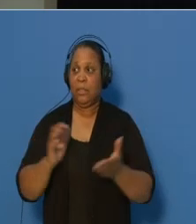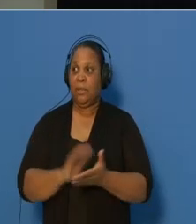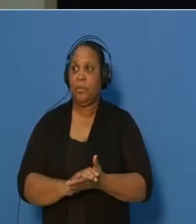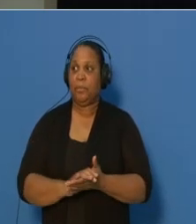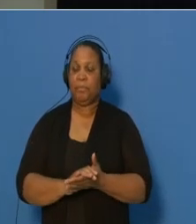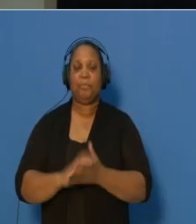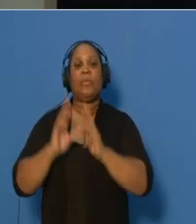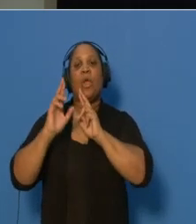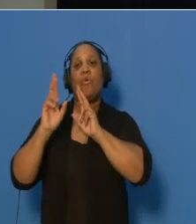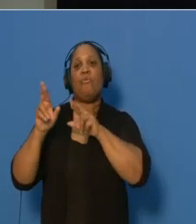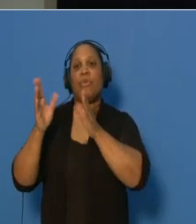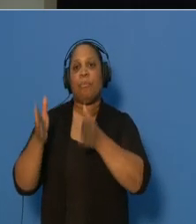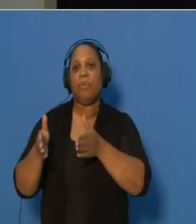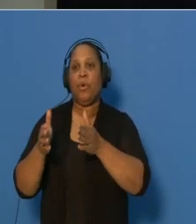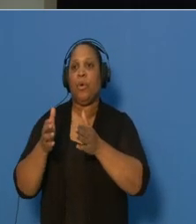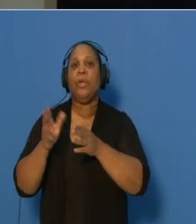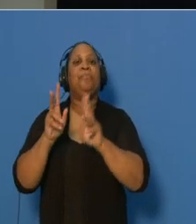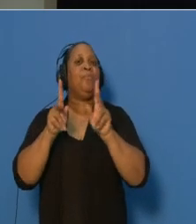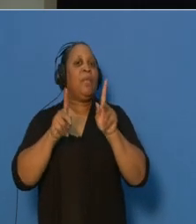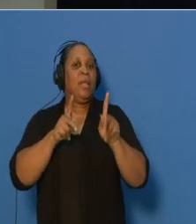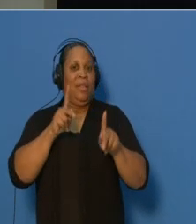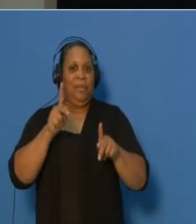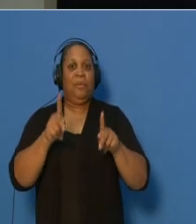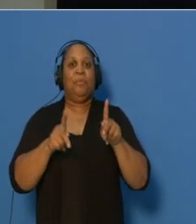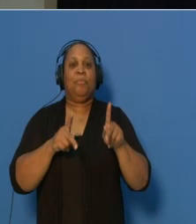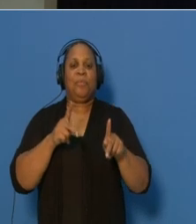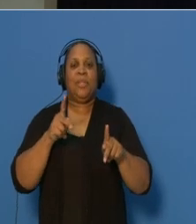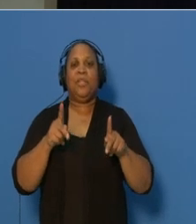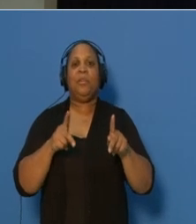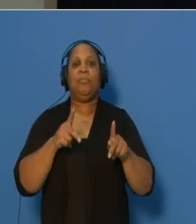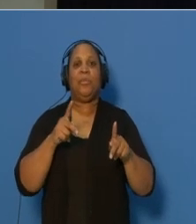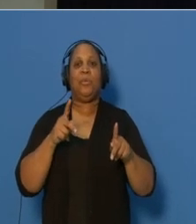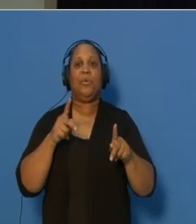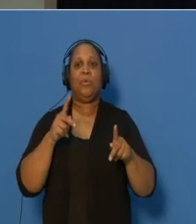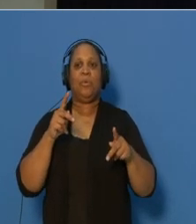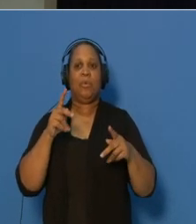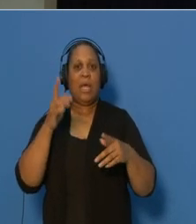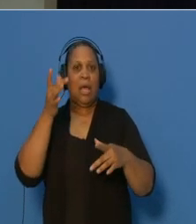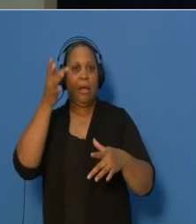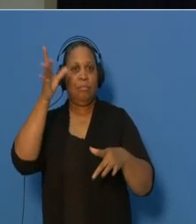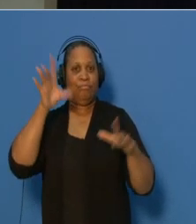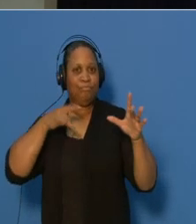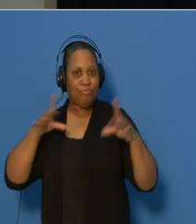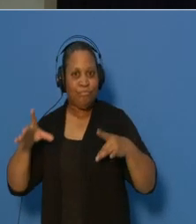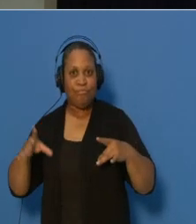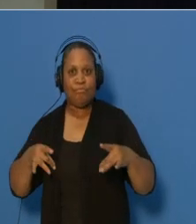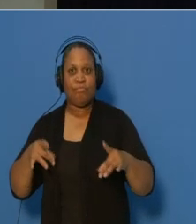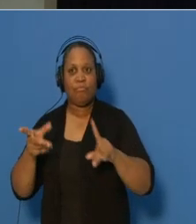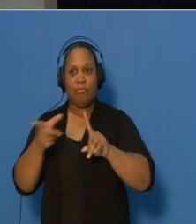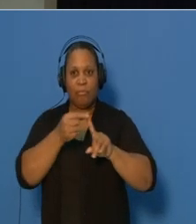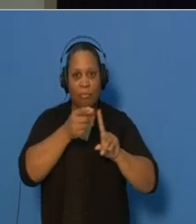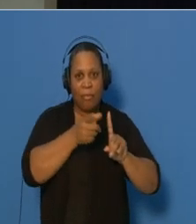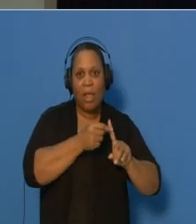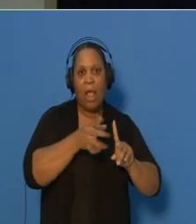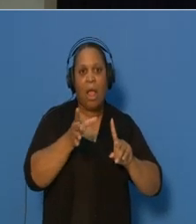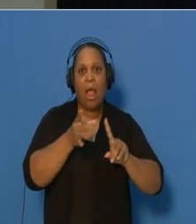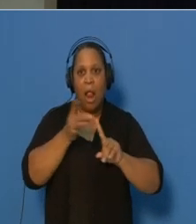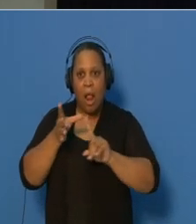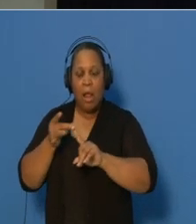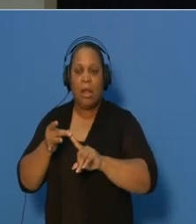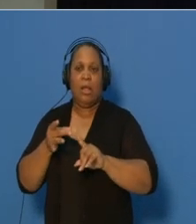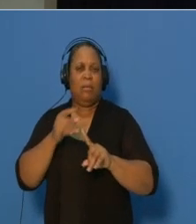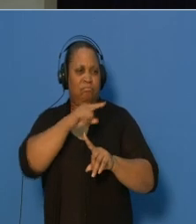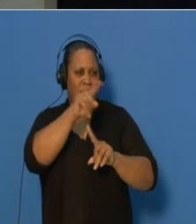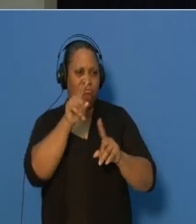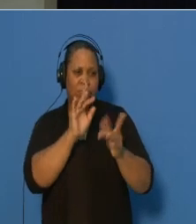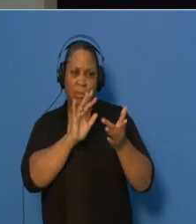With the people that were infected at their workplaces, do the other people at the workplace get